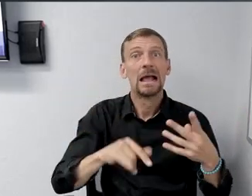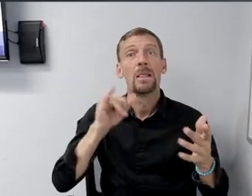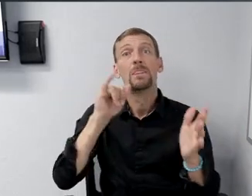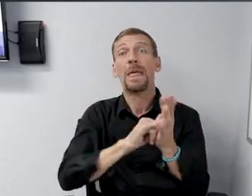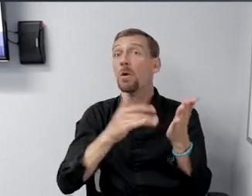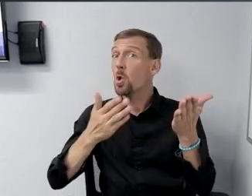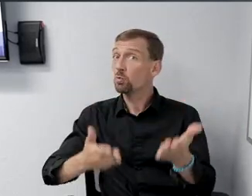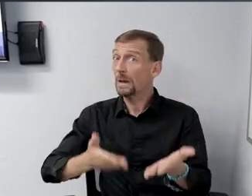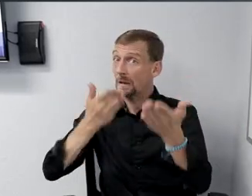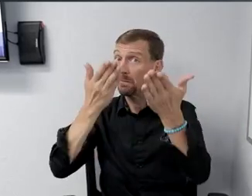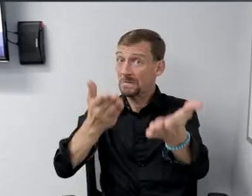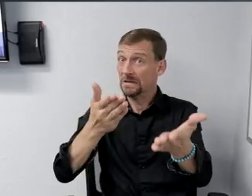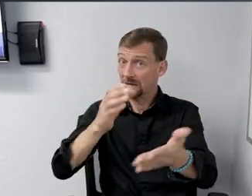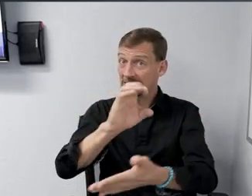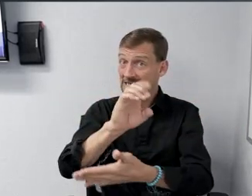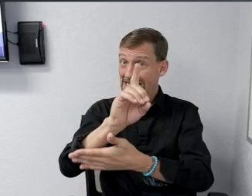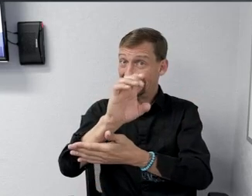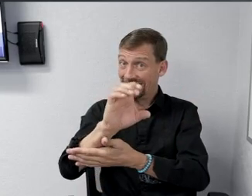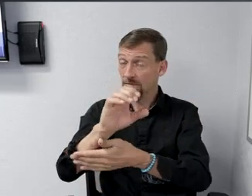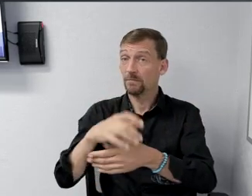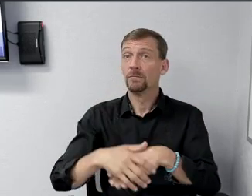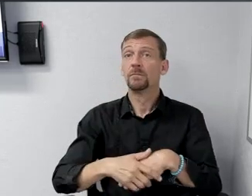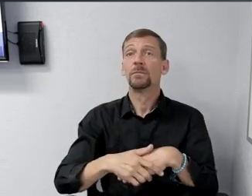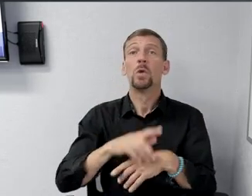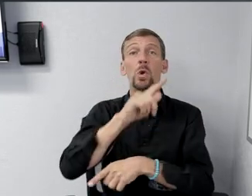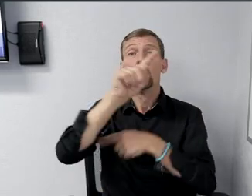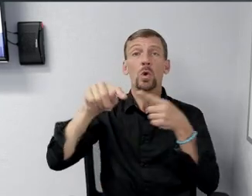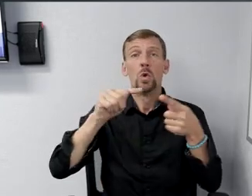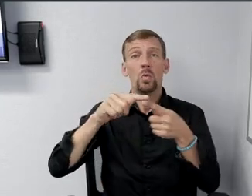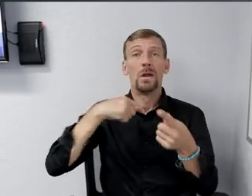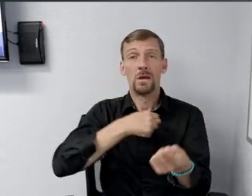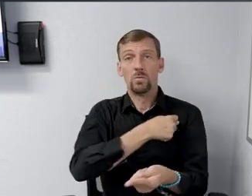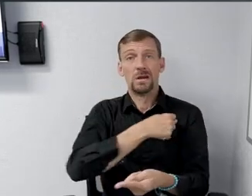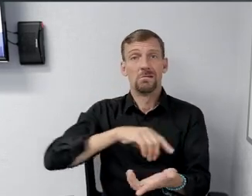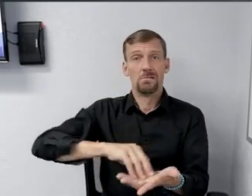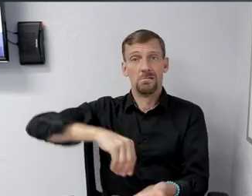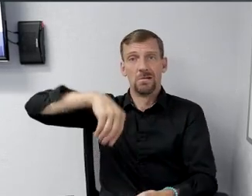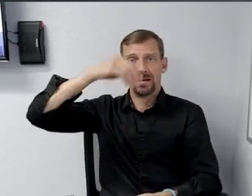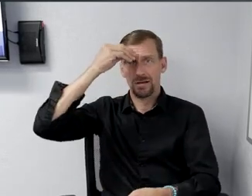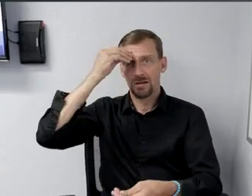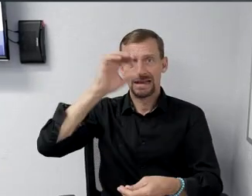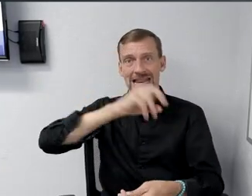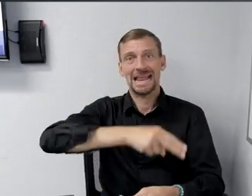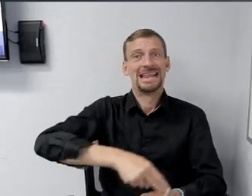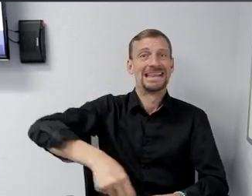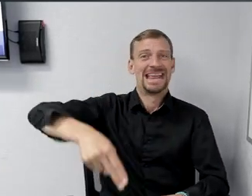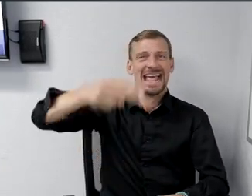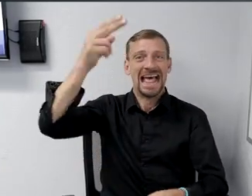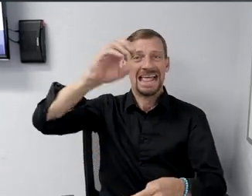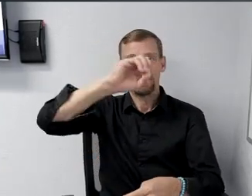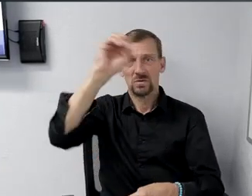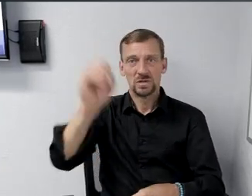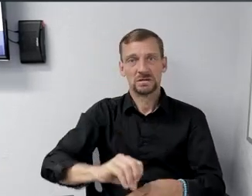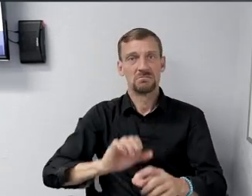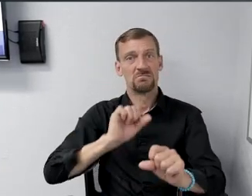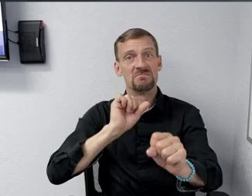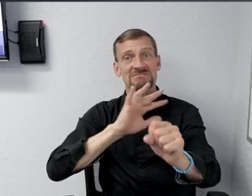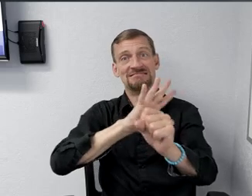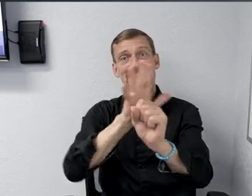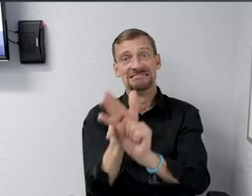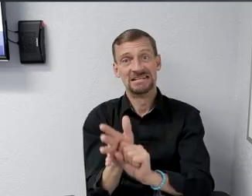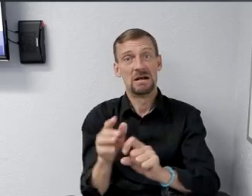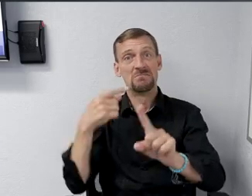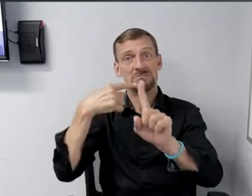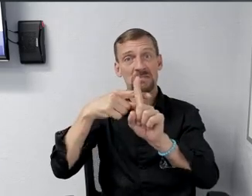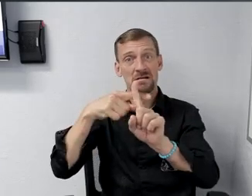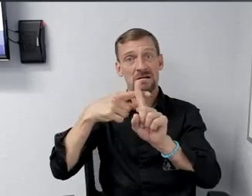the recommendation by the CDC. Mm-hmm. And so when we started learning about such a high percentage of COVID positive patients